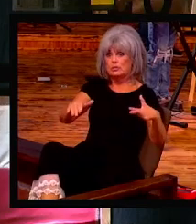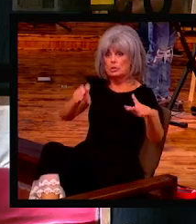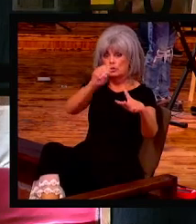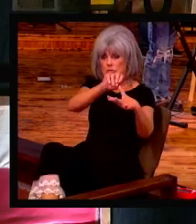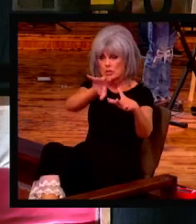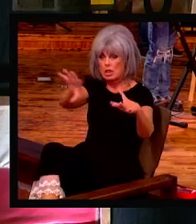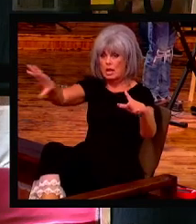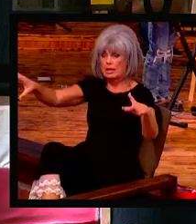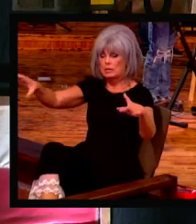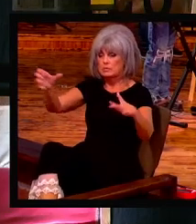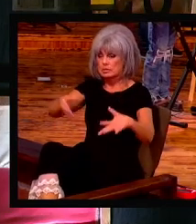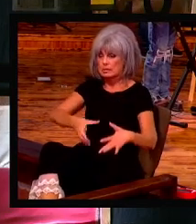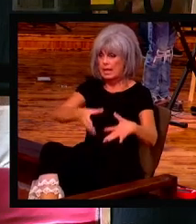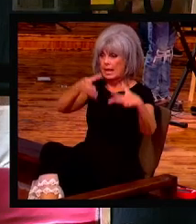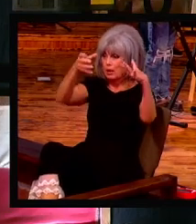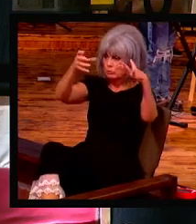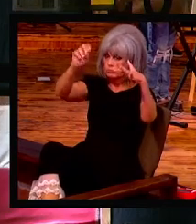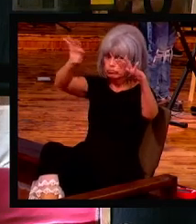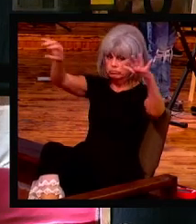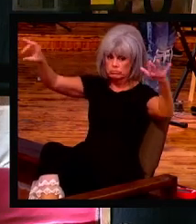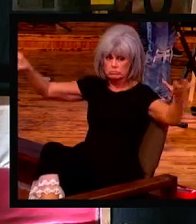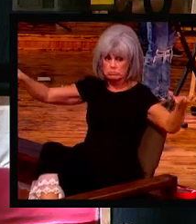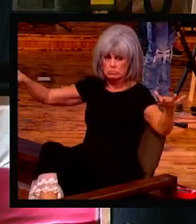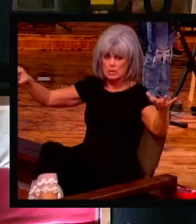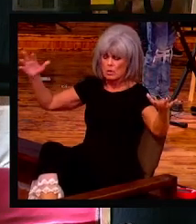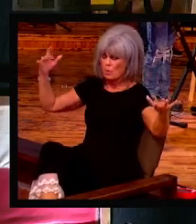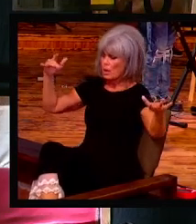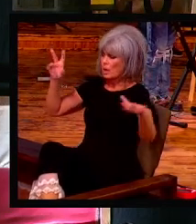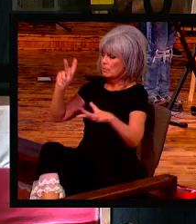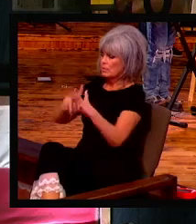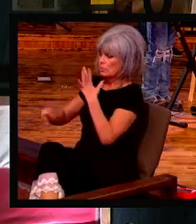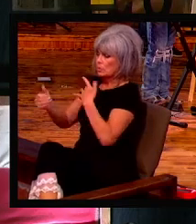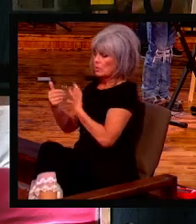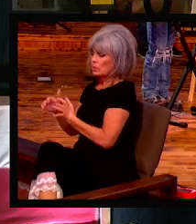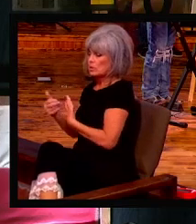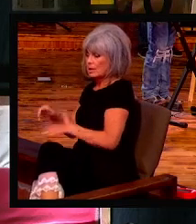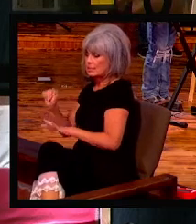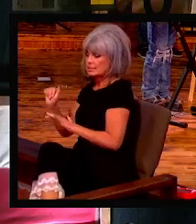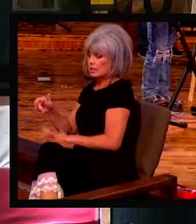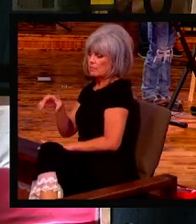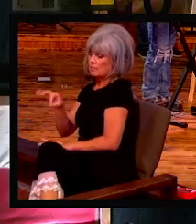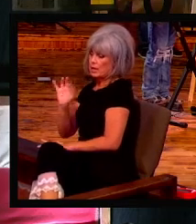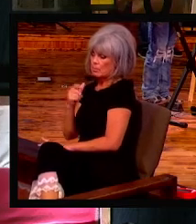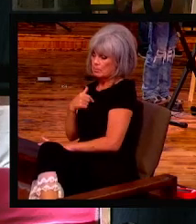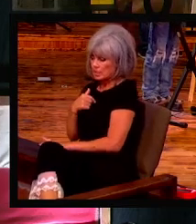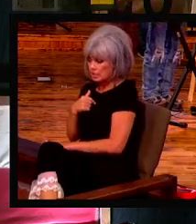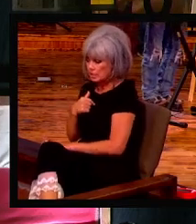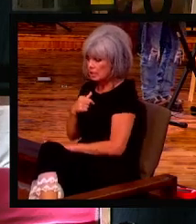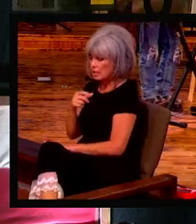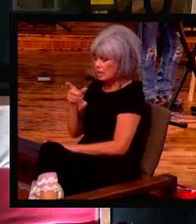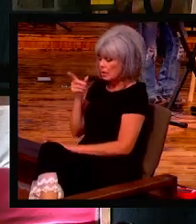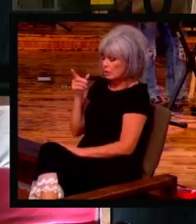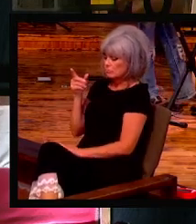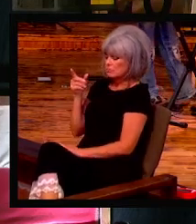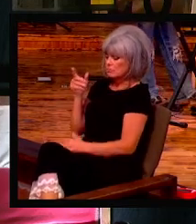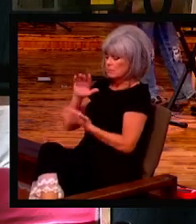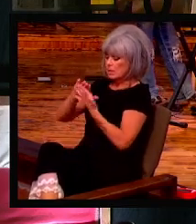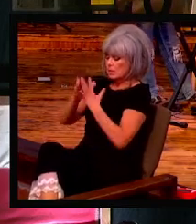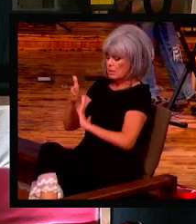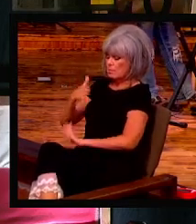to be a lighthouse so that those who are lost can find me, to be my billboard.